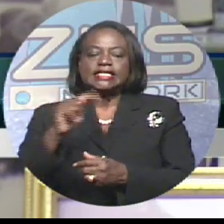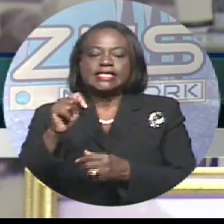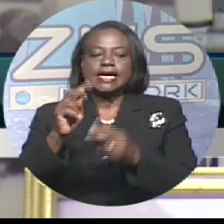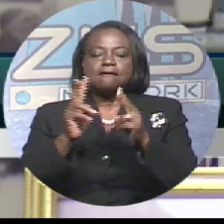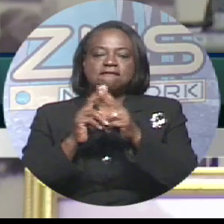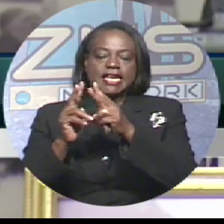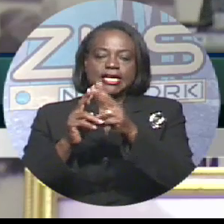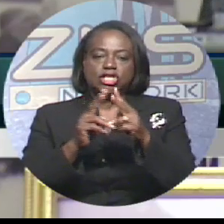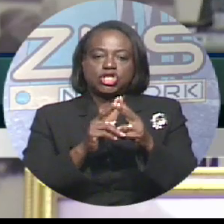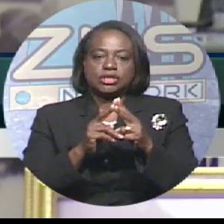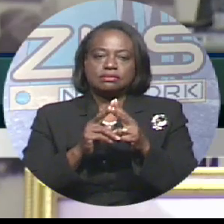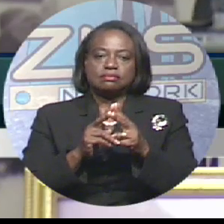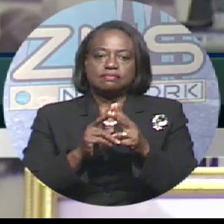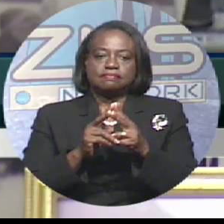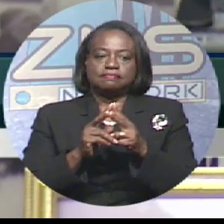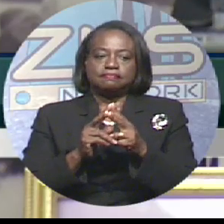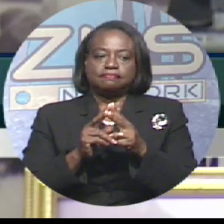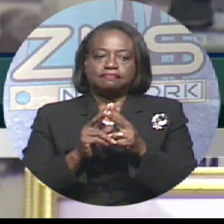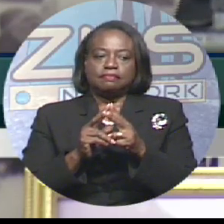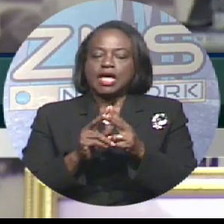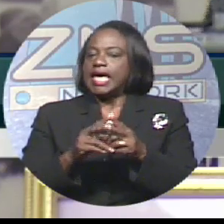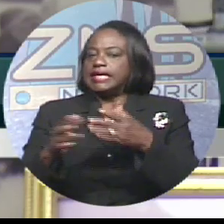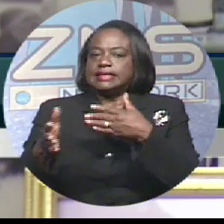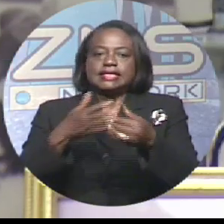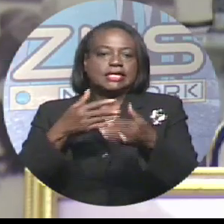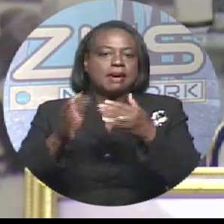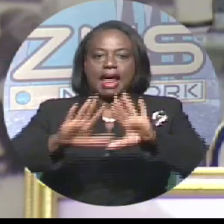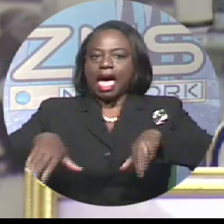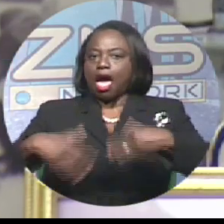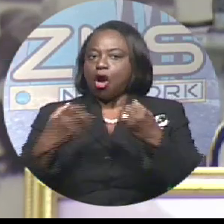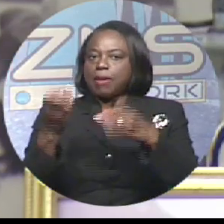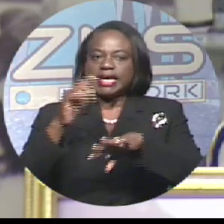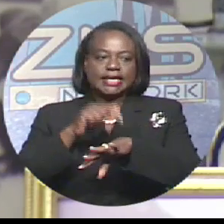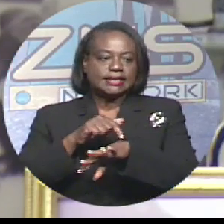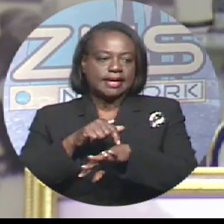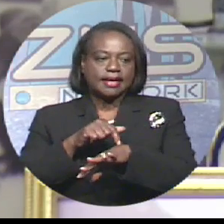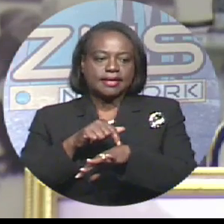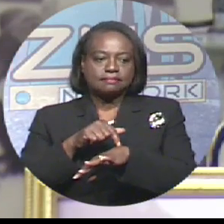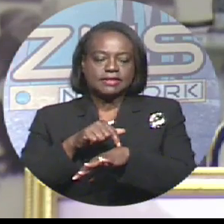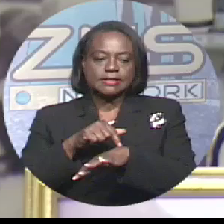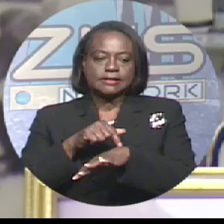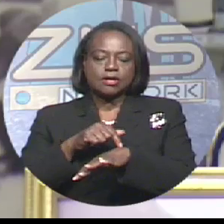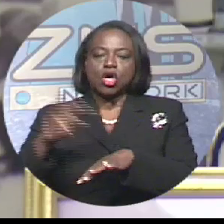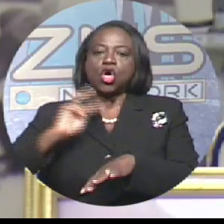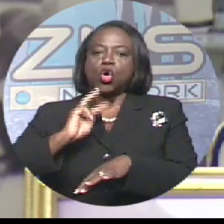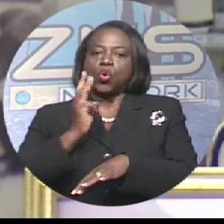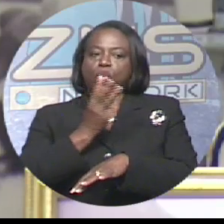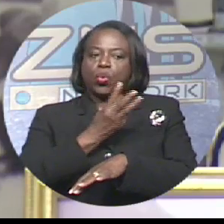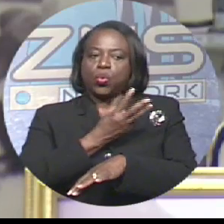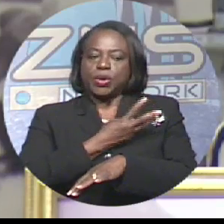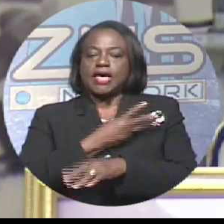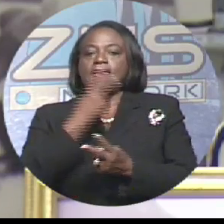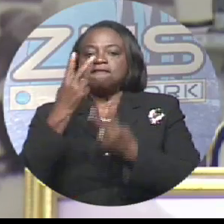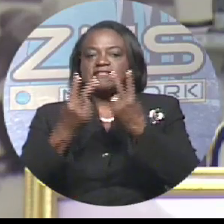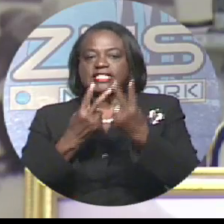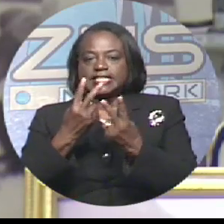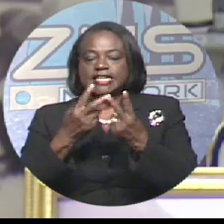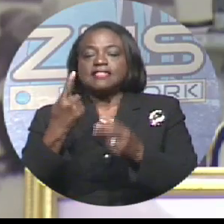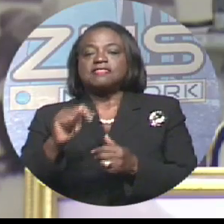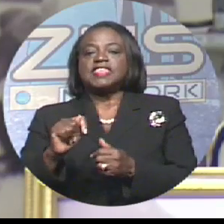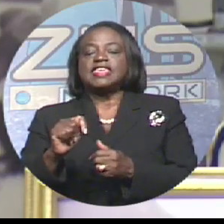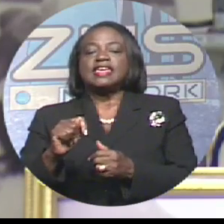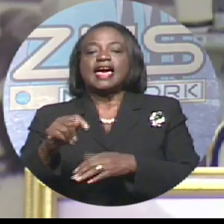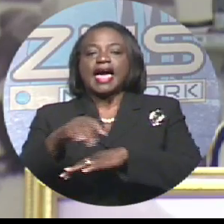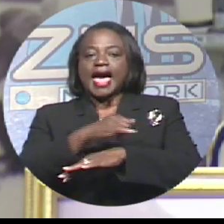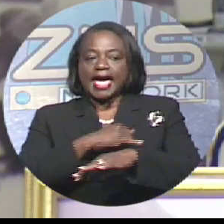It would be a ritual. And no matter how many times we endeavor and we visit the island, especially